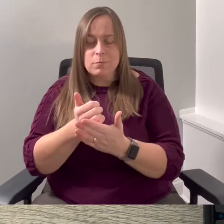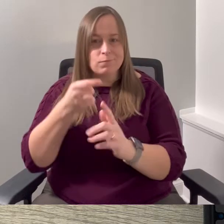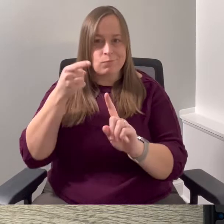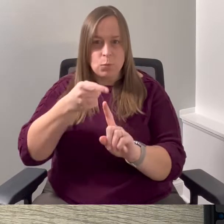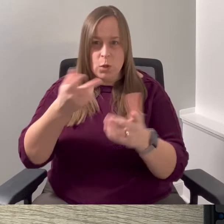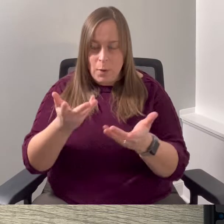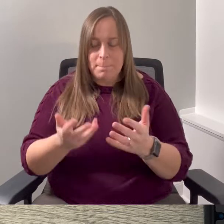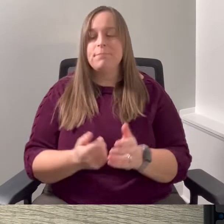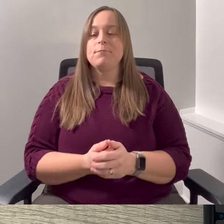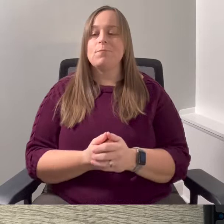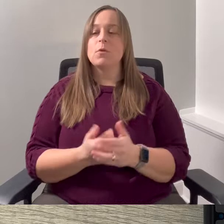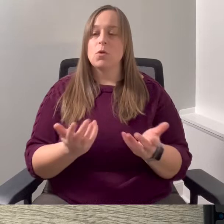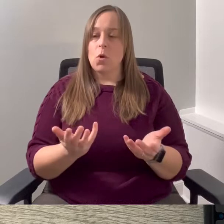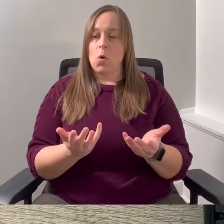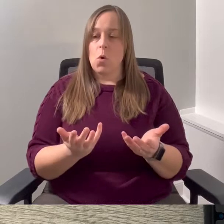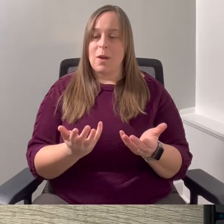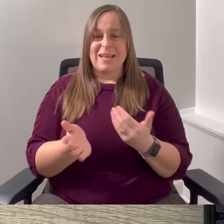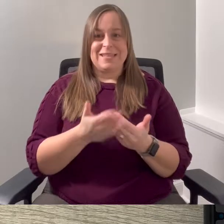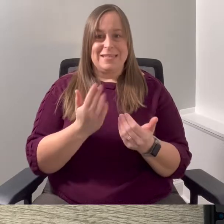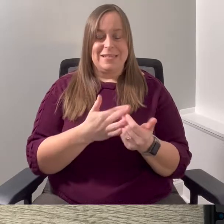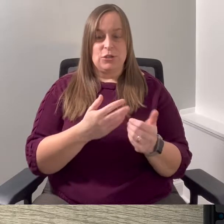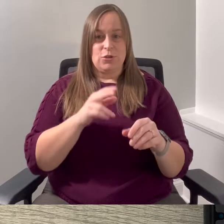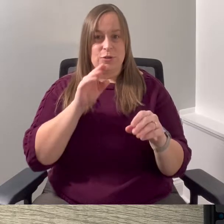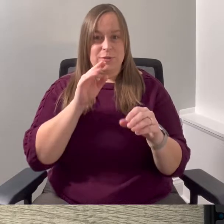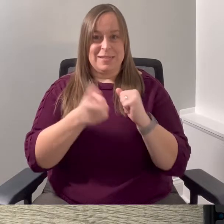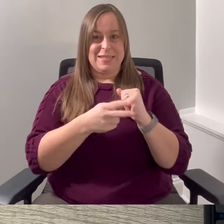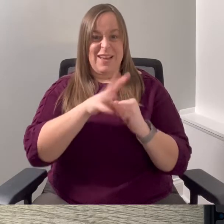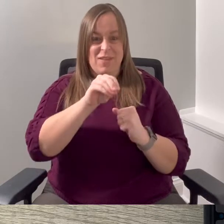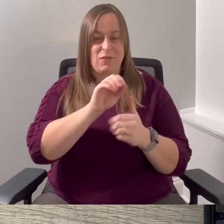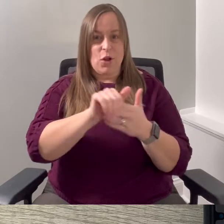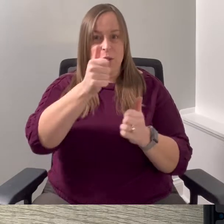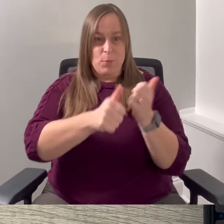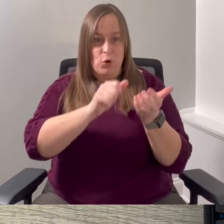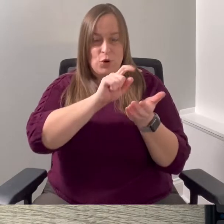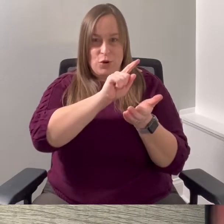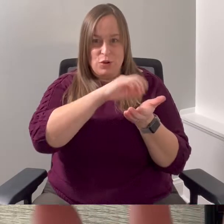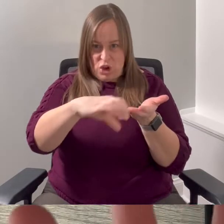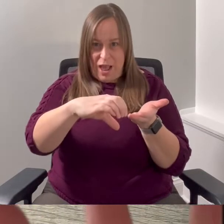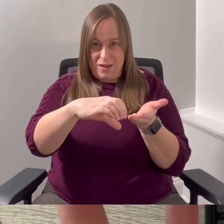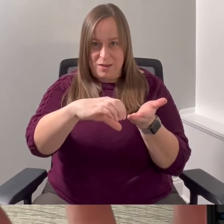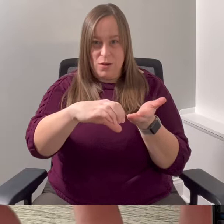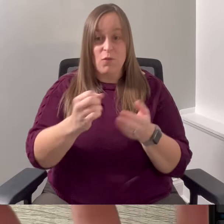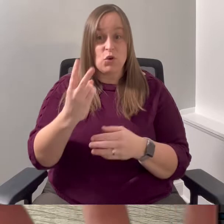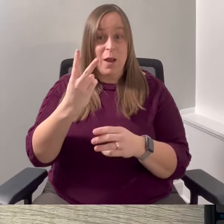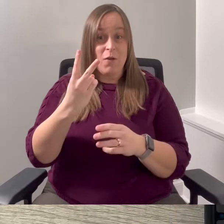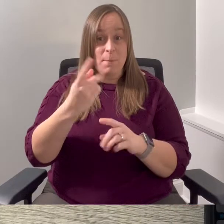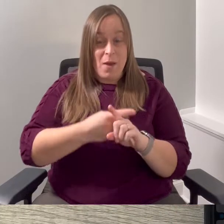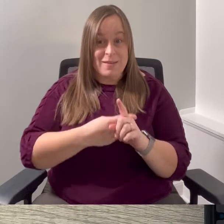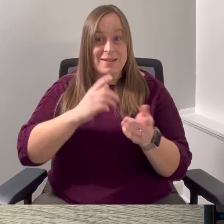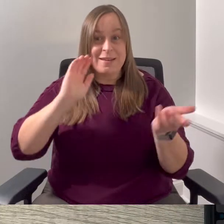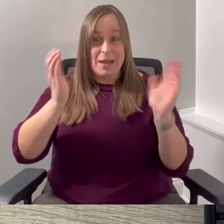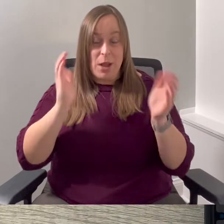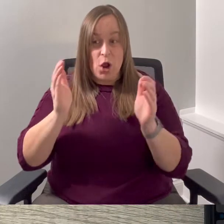is it's easier to save $50 per pay period over 12 months than it is to just come up